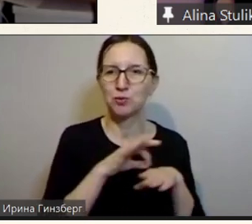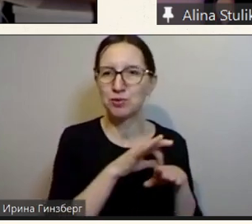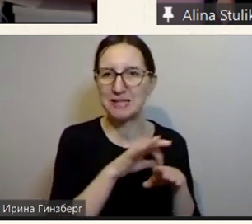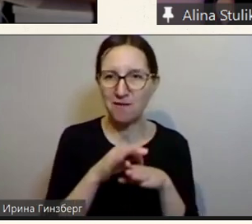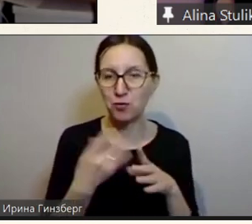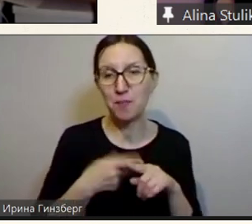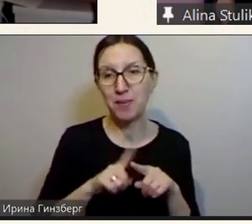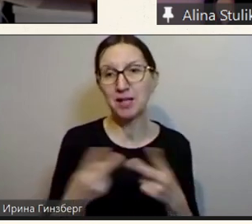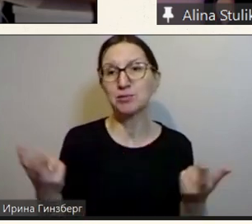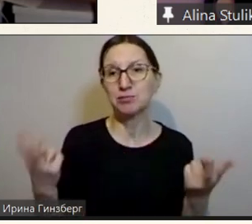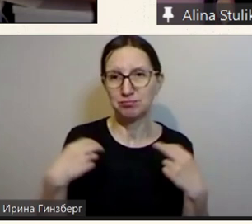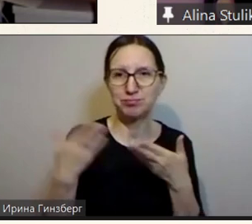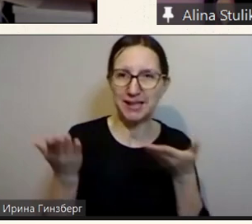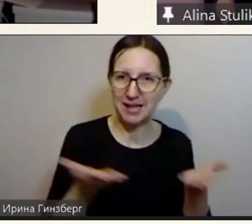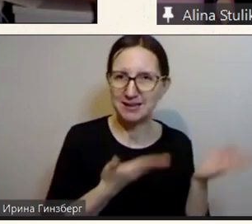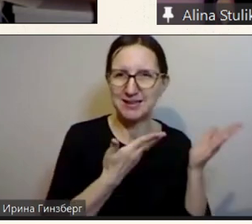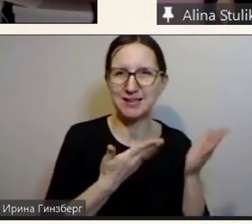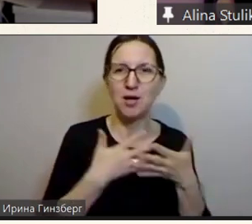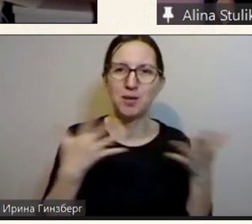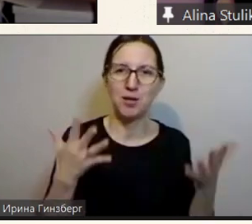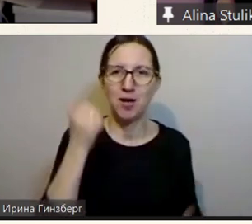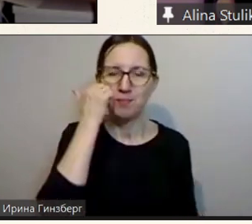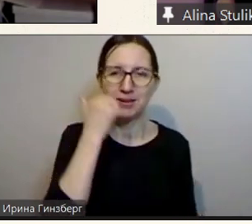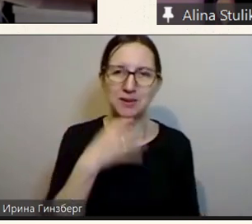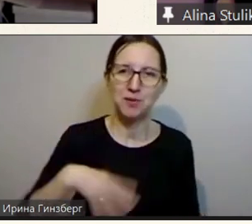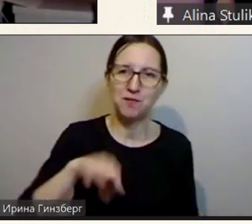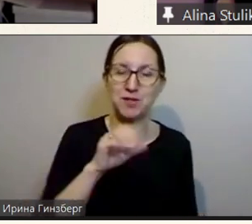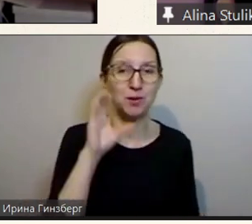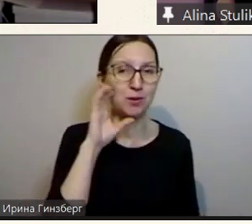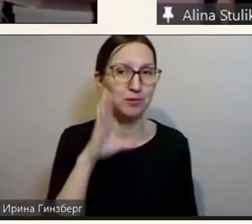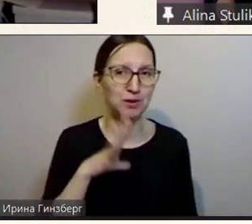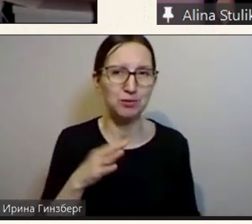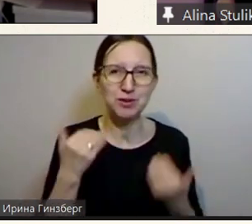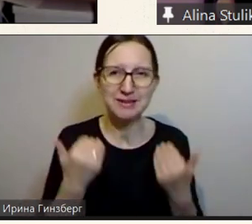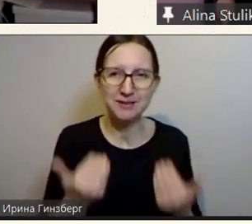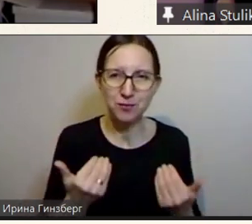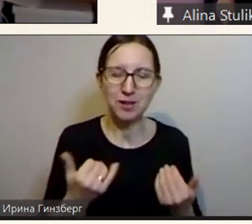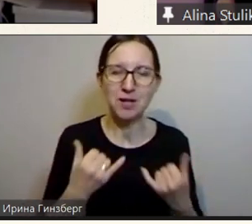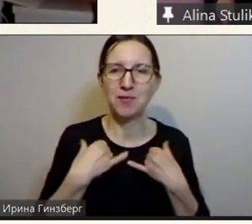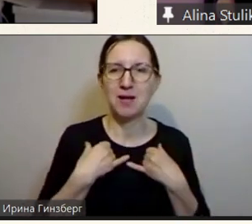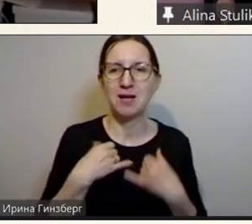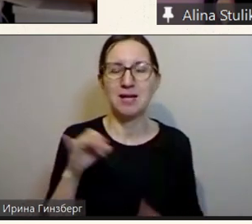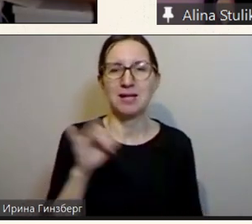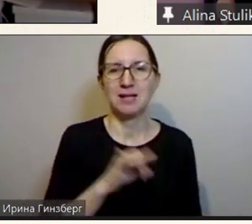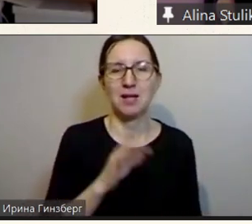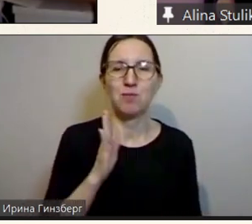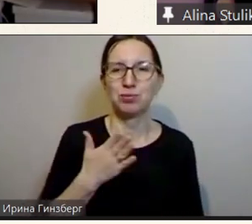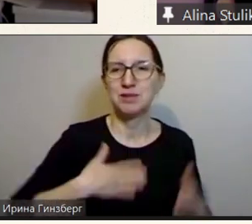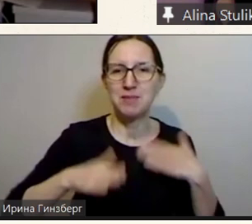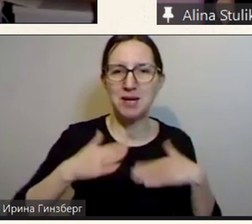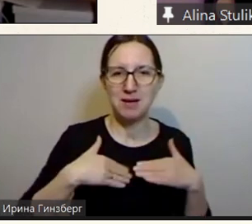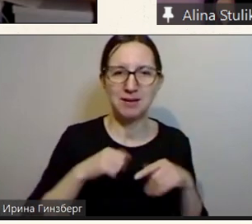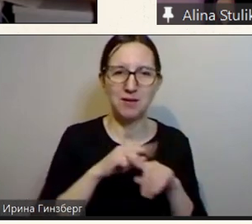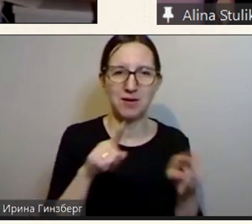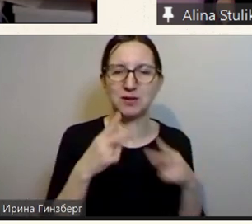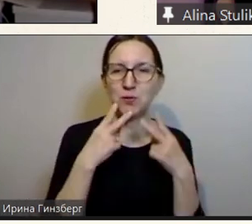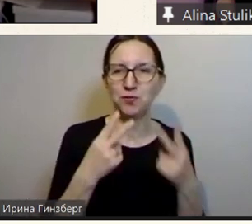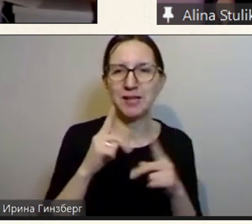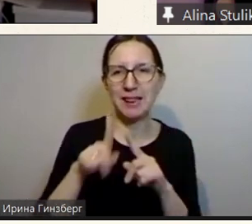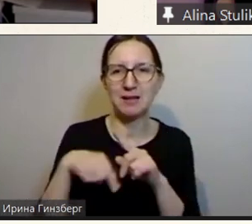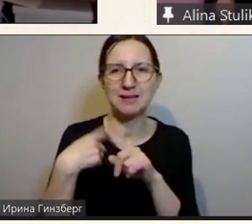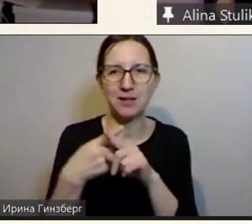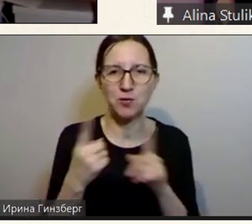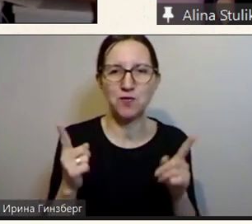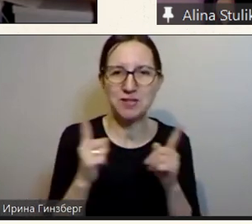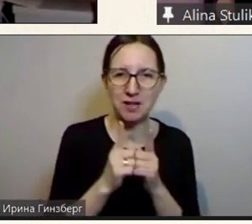Shishko, as well as our tour people. So please, you're all welcome, and thank you for being